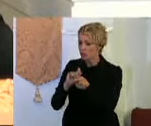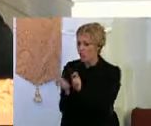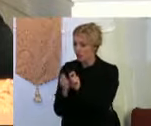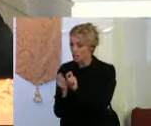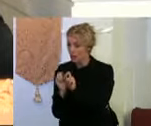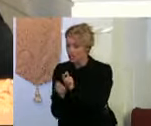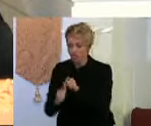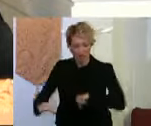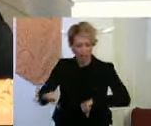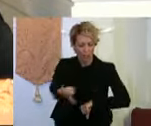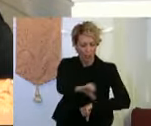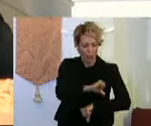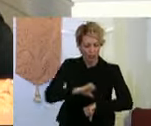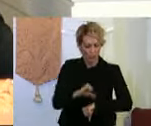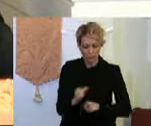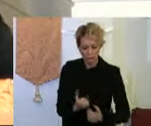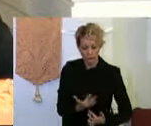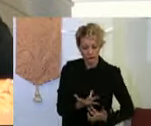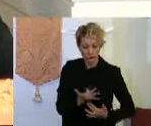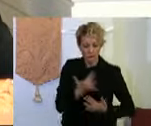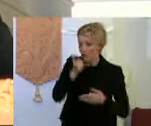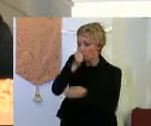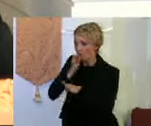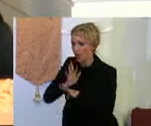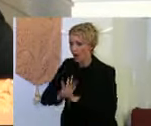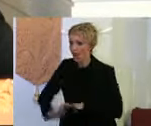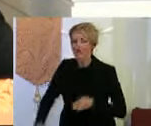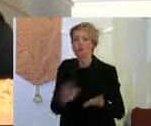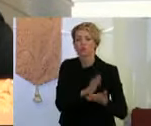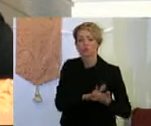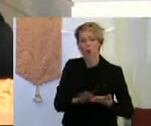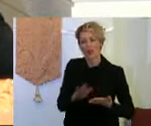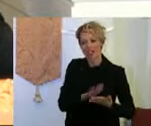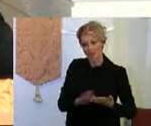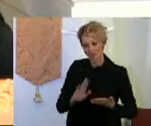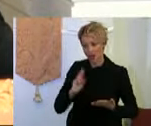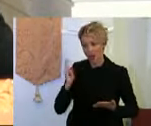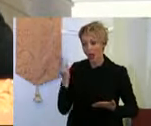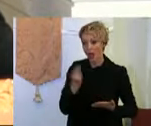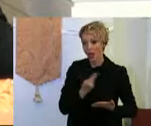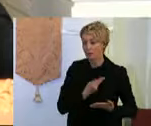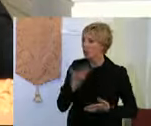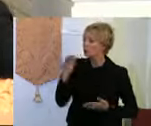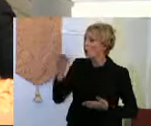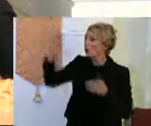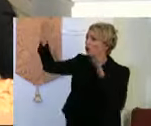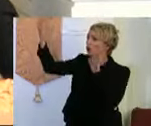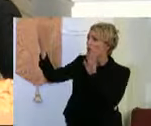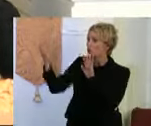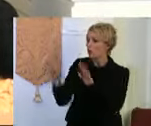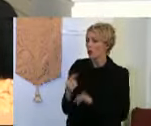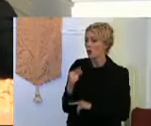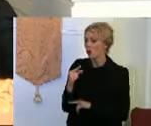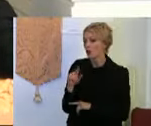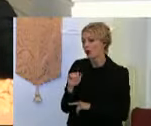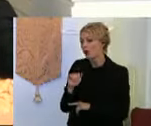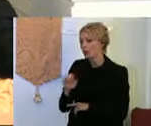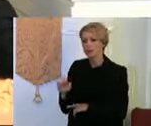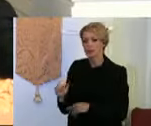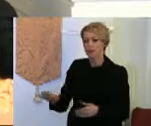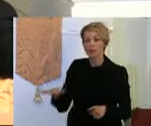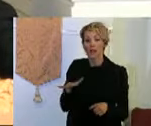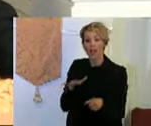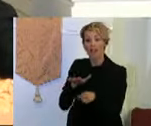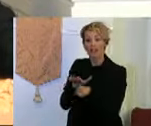anoint us, bless us, forgive us. May your grace be sufficient for each and every one of